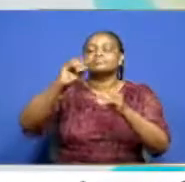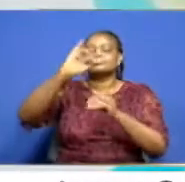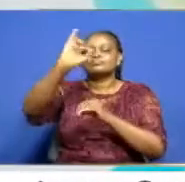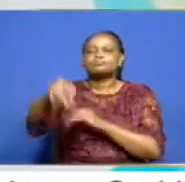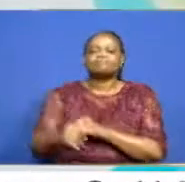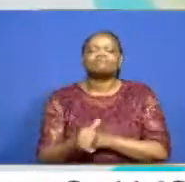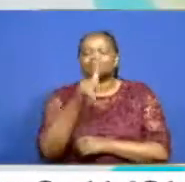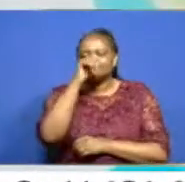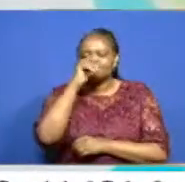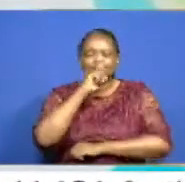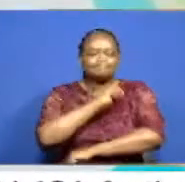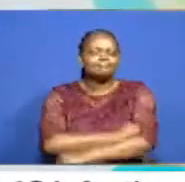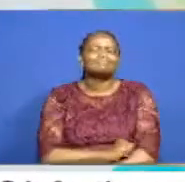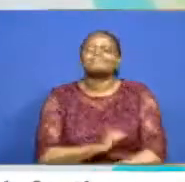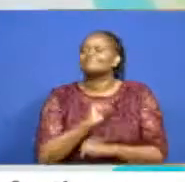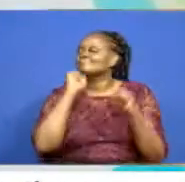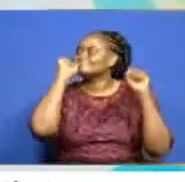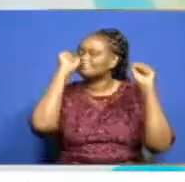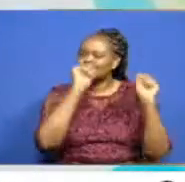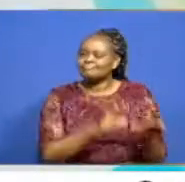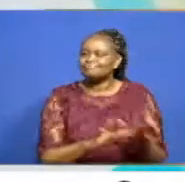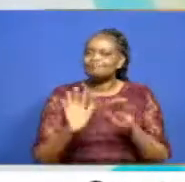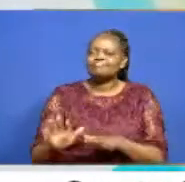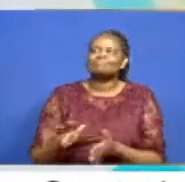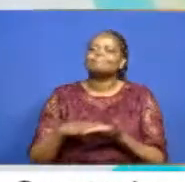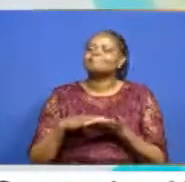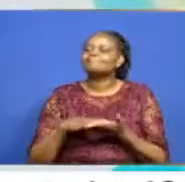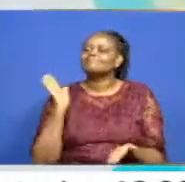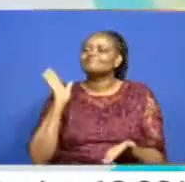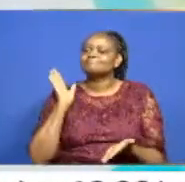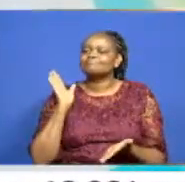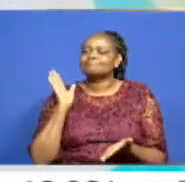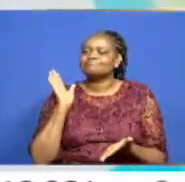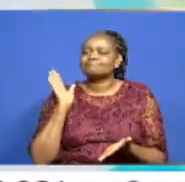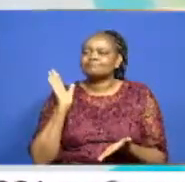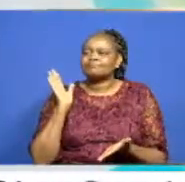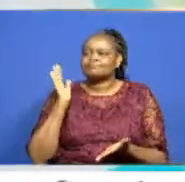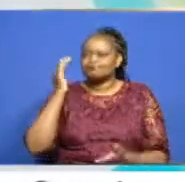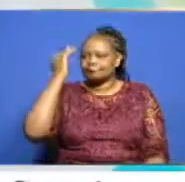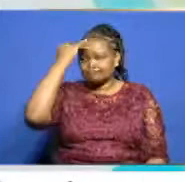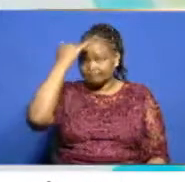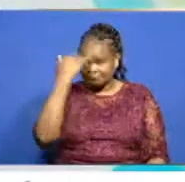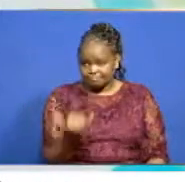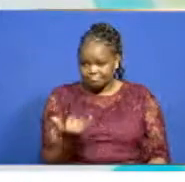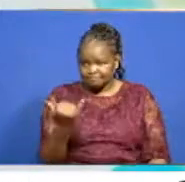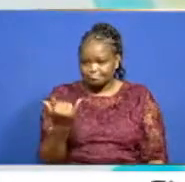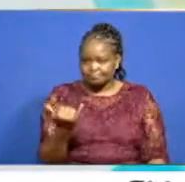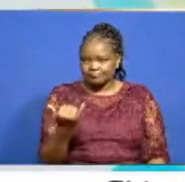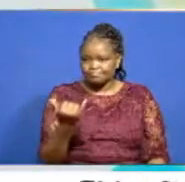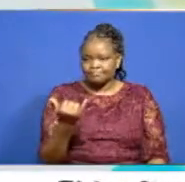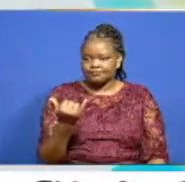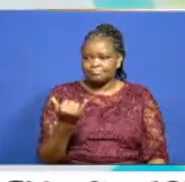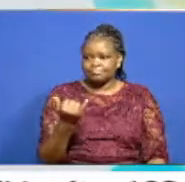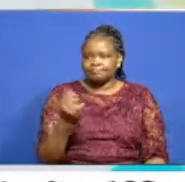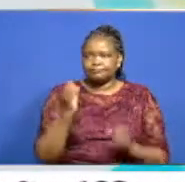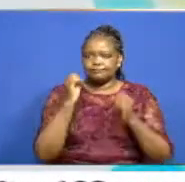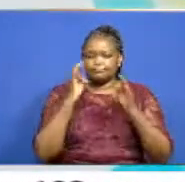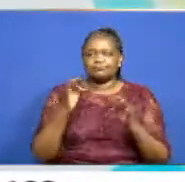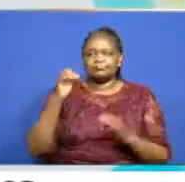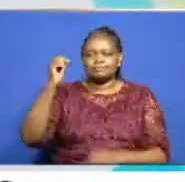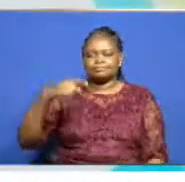suffer again more and more significantly. Because if the